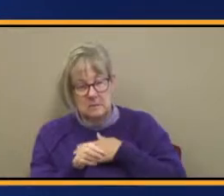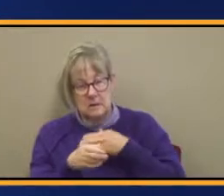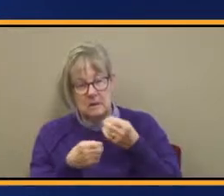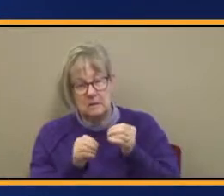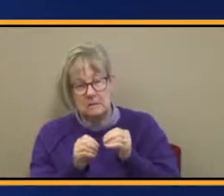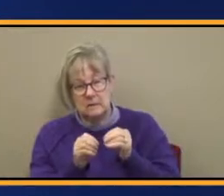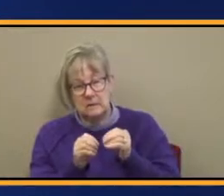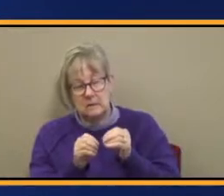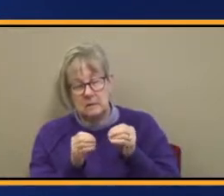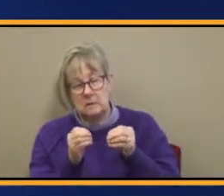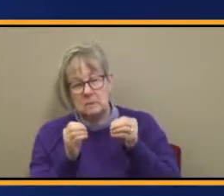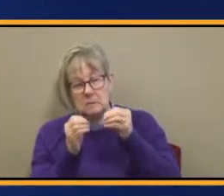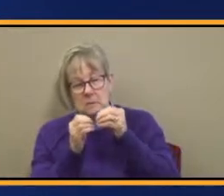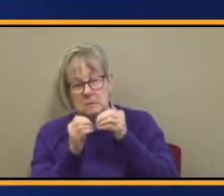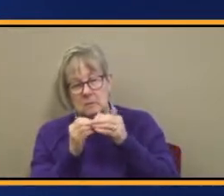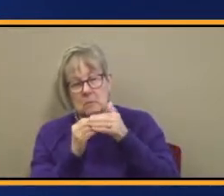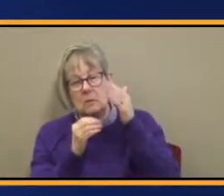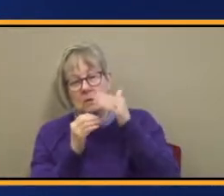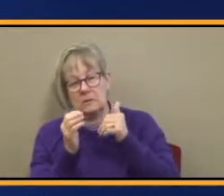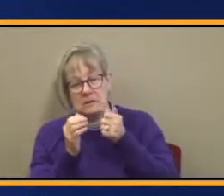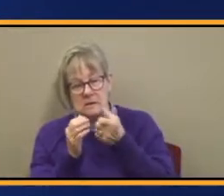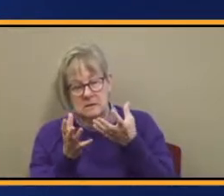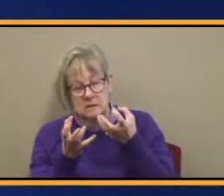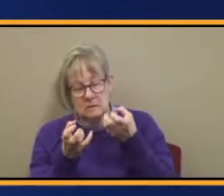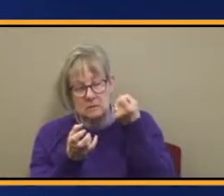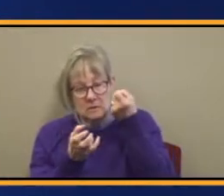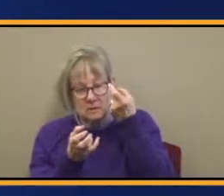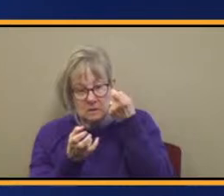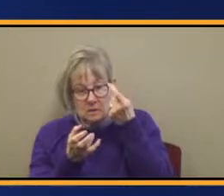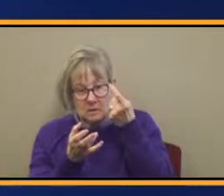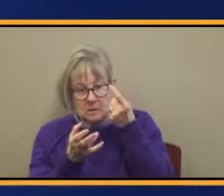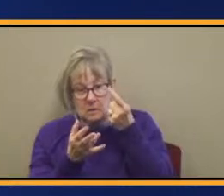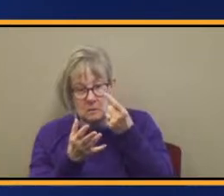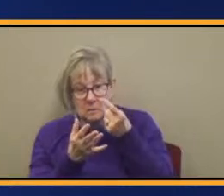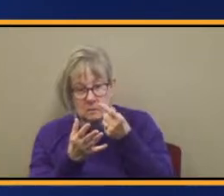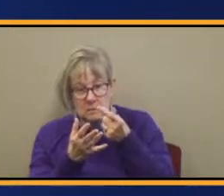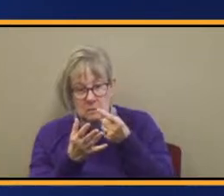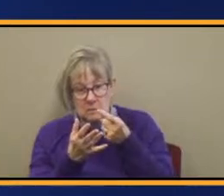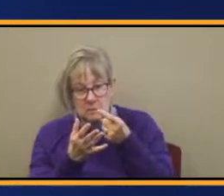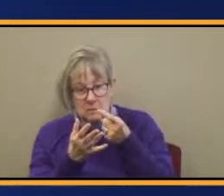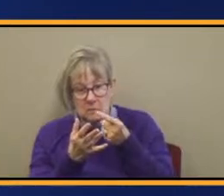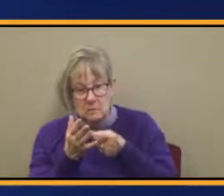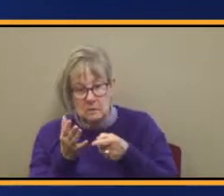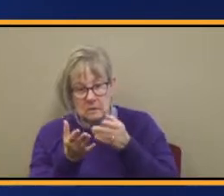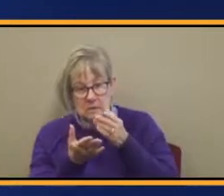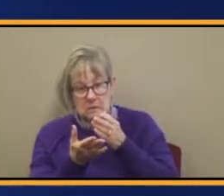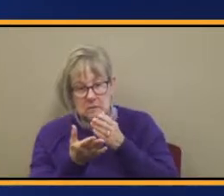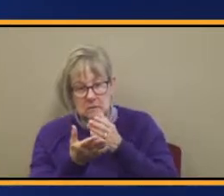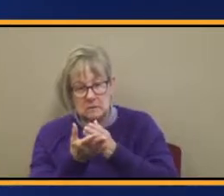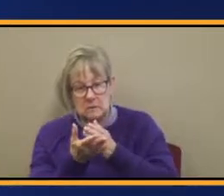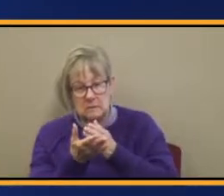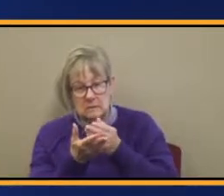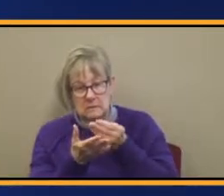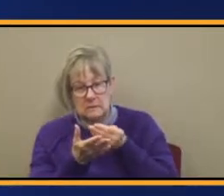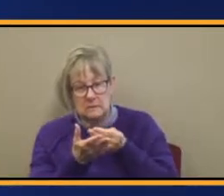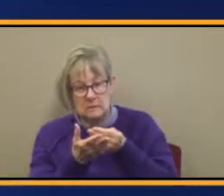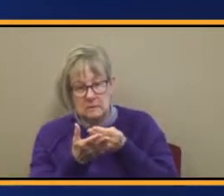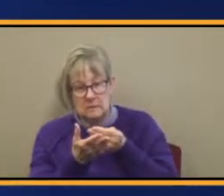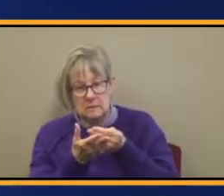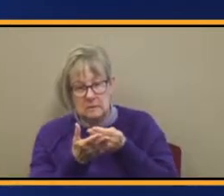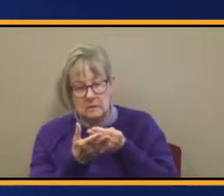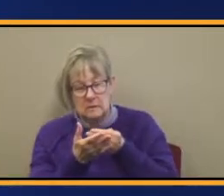but more than anything, I want to understand what he stopped, and if we could get a financial number on what he stopped. Like, you